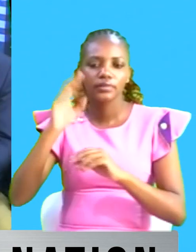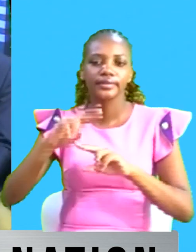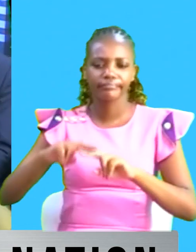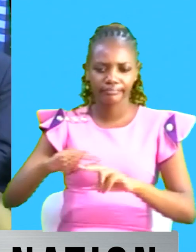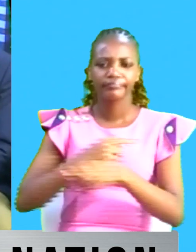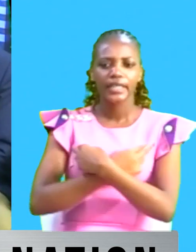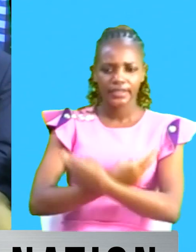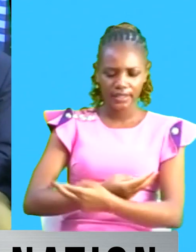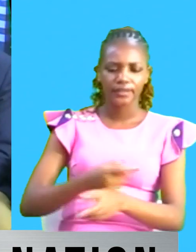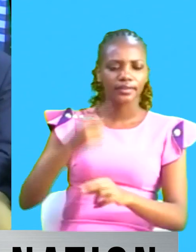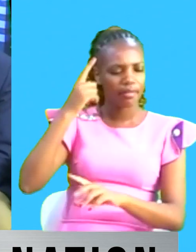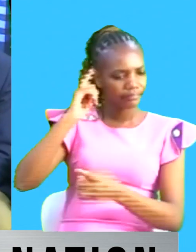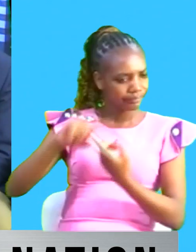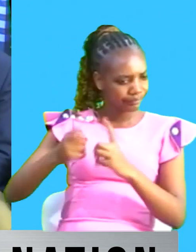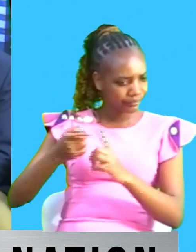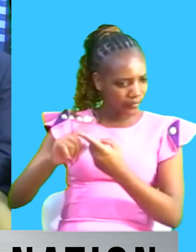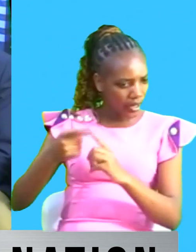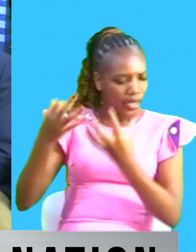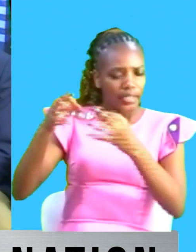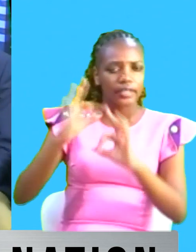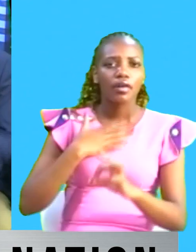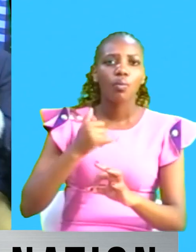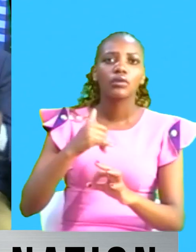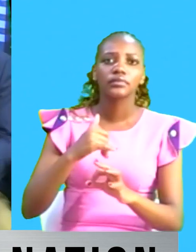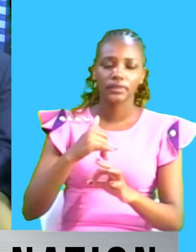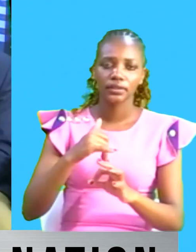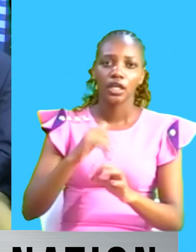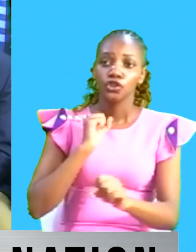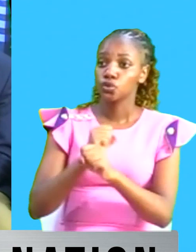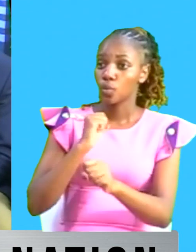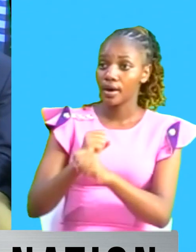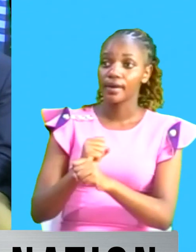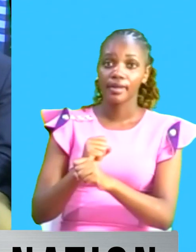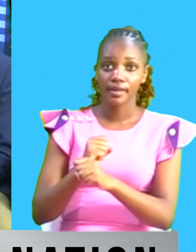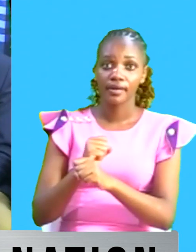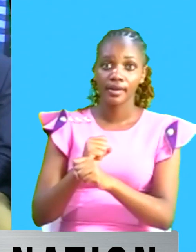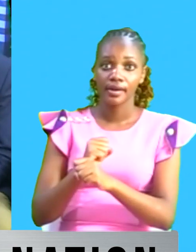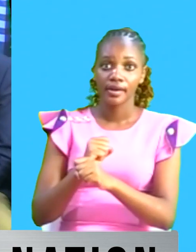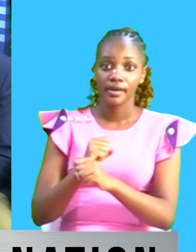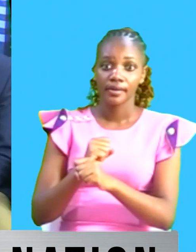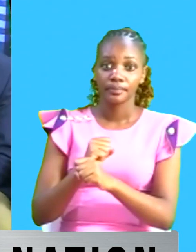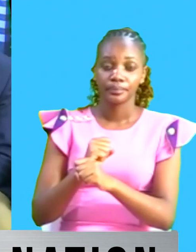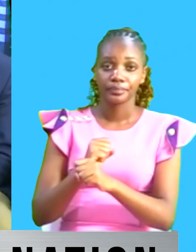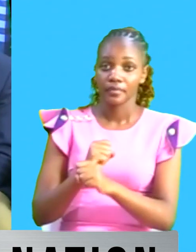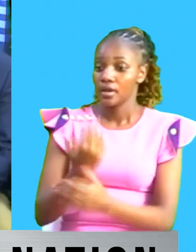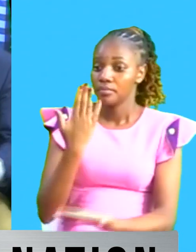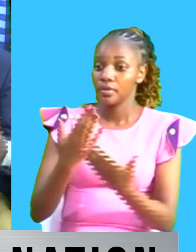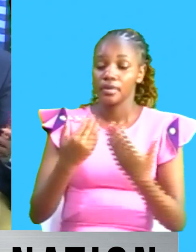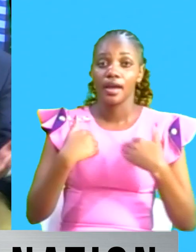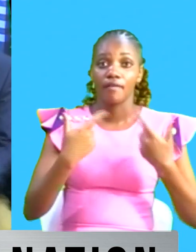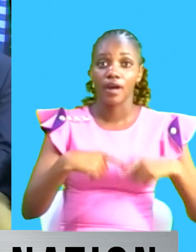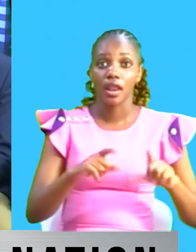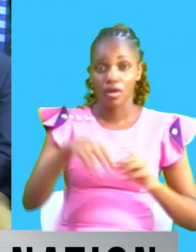ask himself if he wants to be to leave a legacy whereby he looks like he allowed the police to become part of